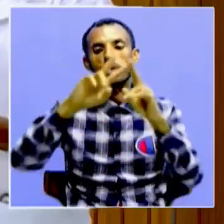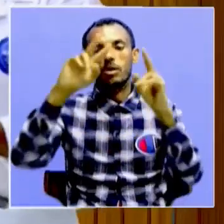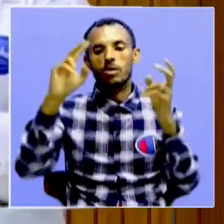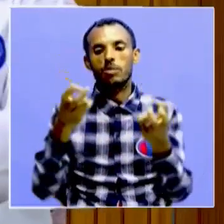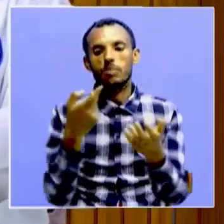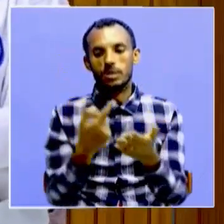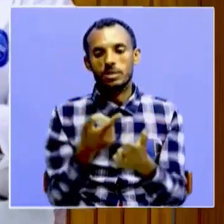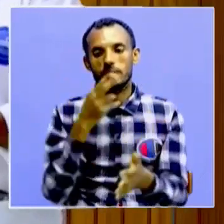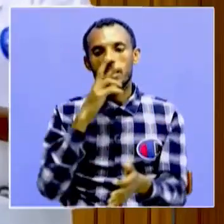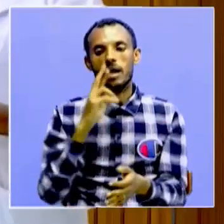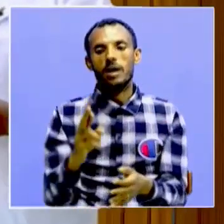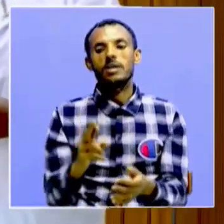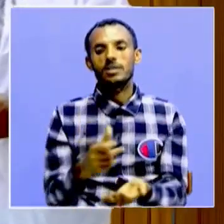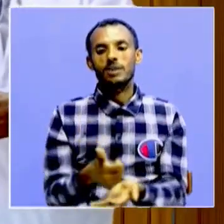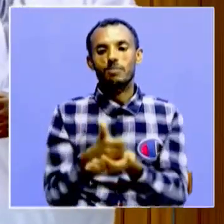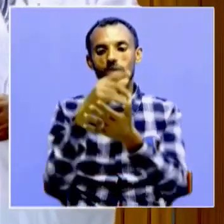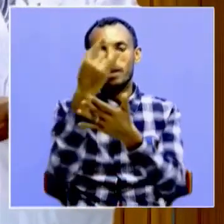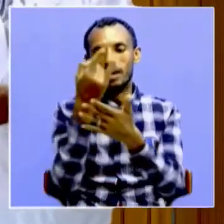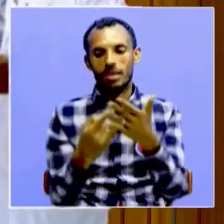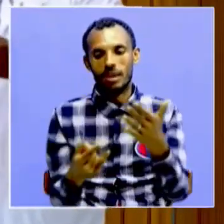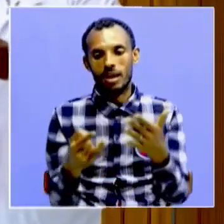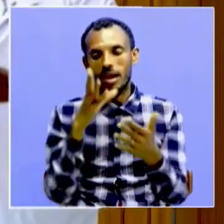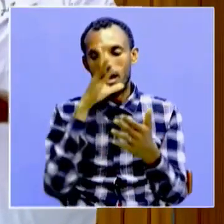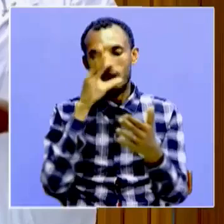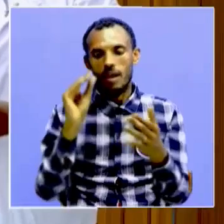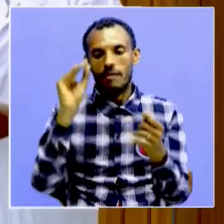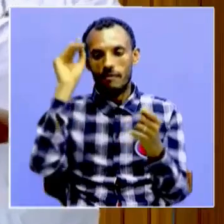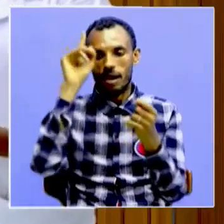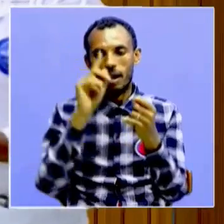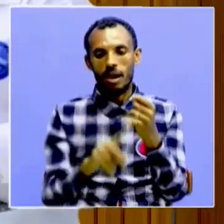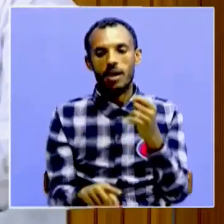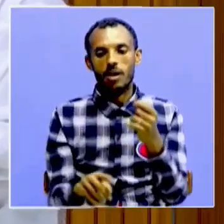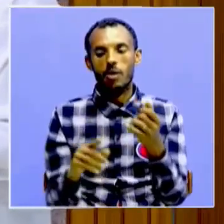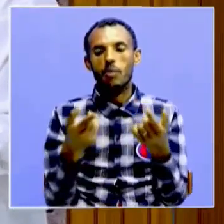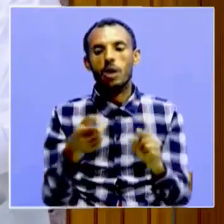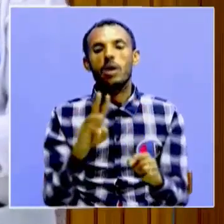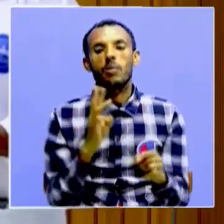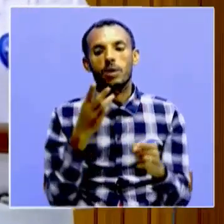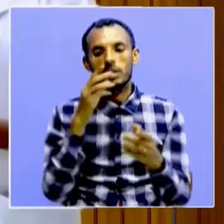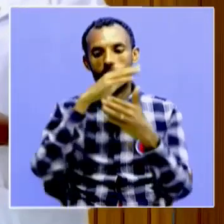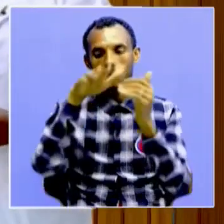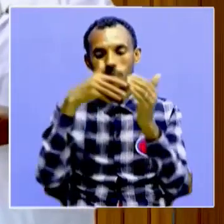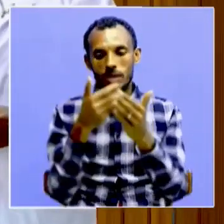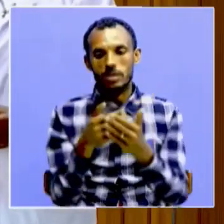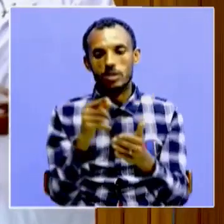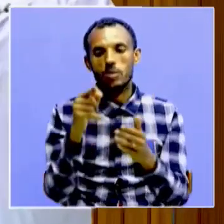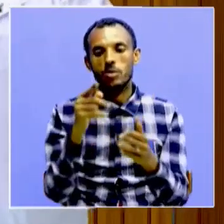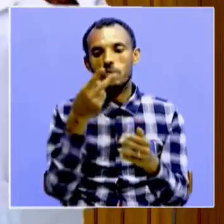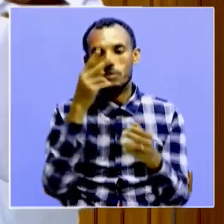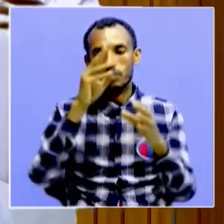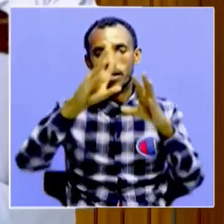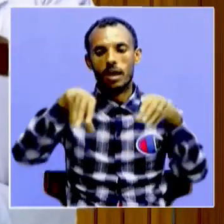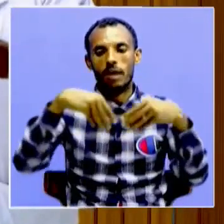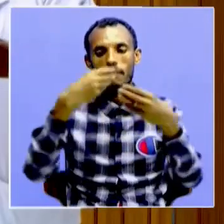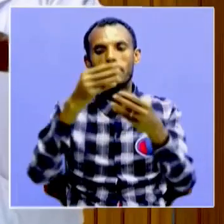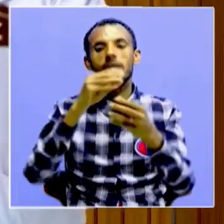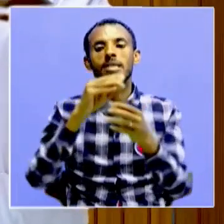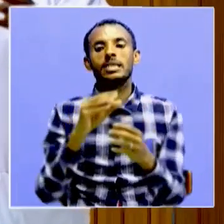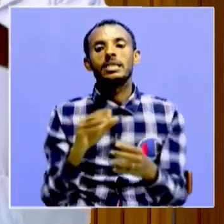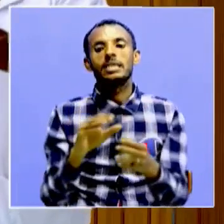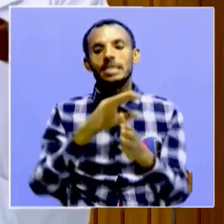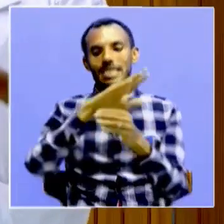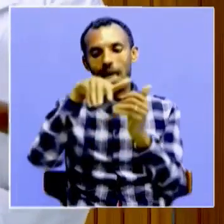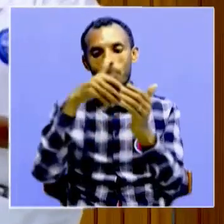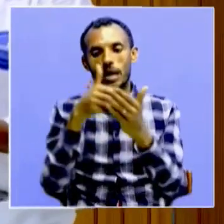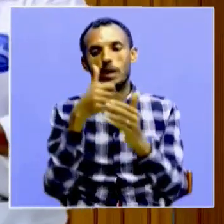These are the supporting details. And then finally, when we say conclusion, you just give a summary